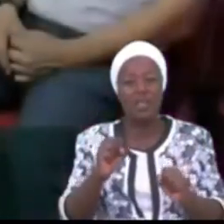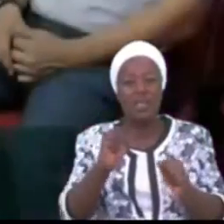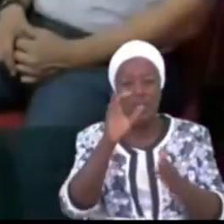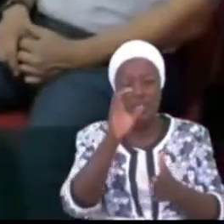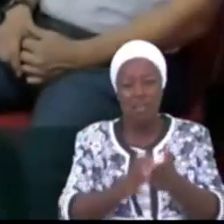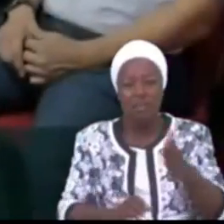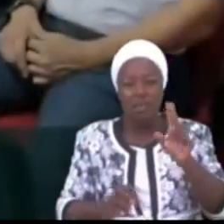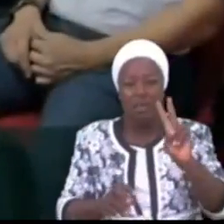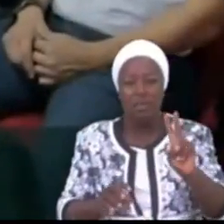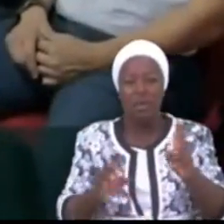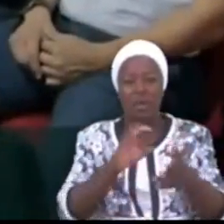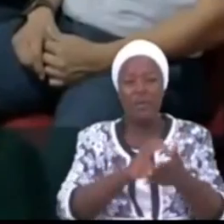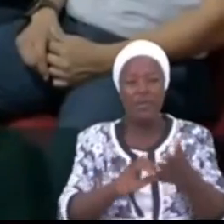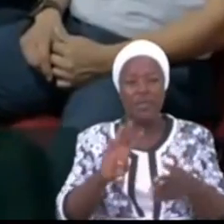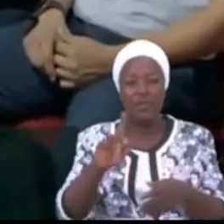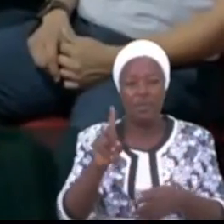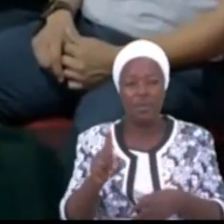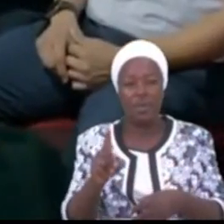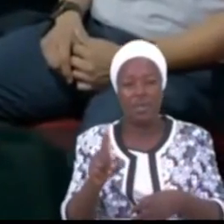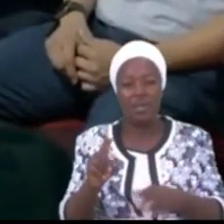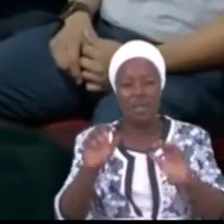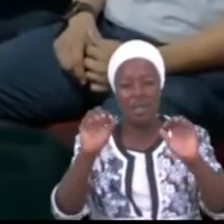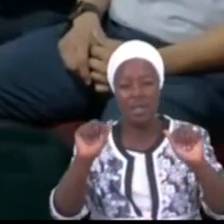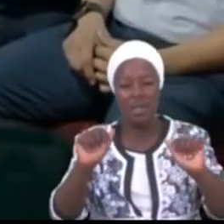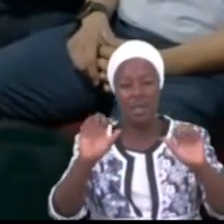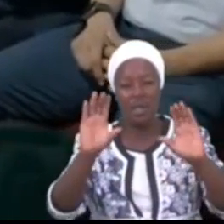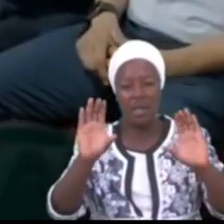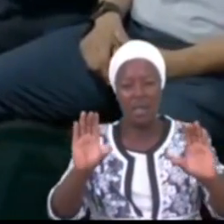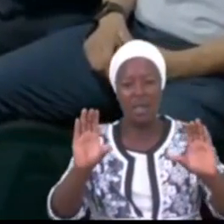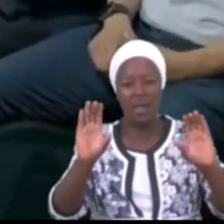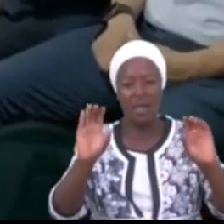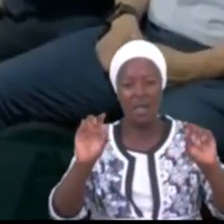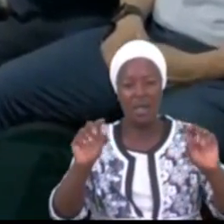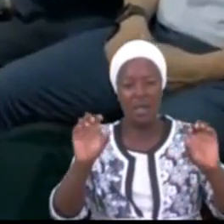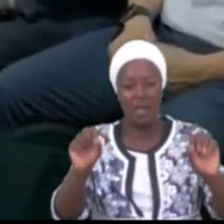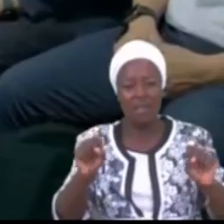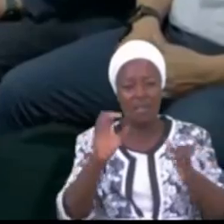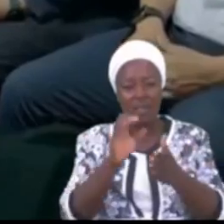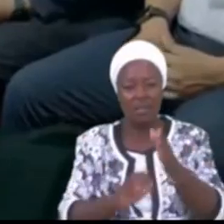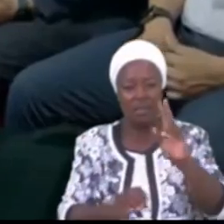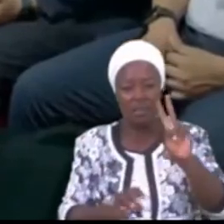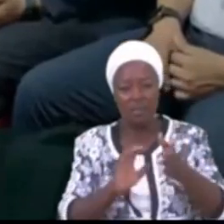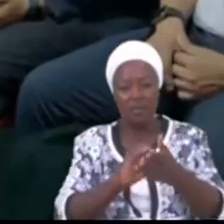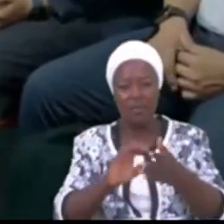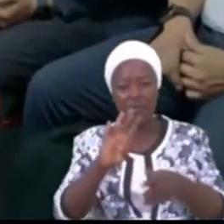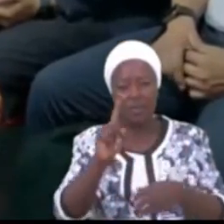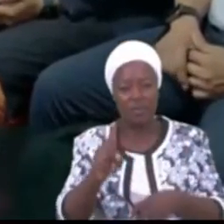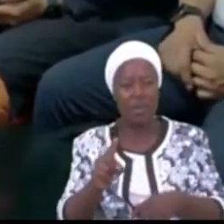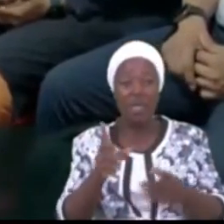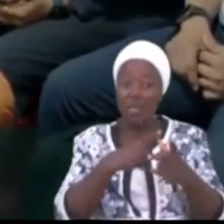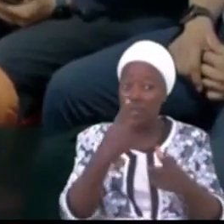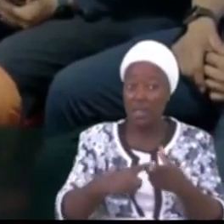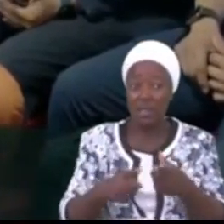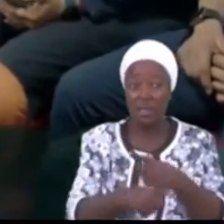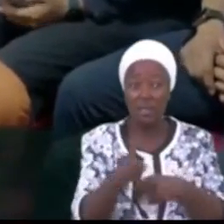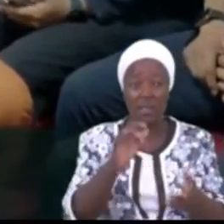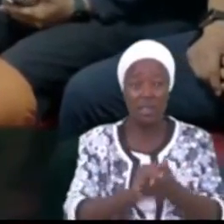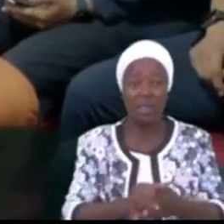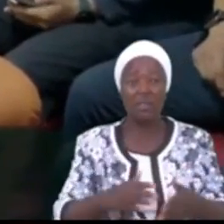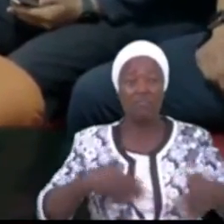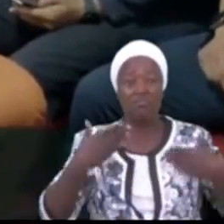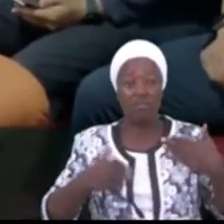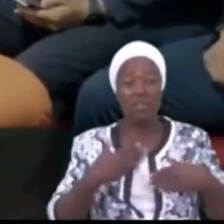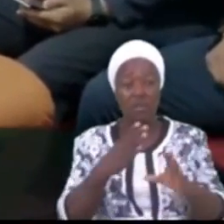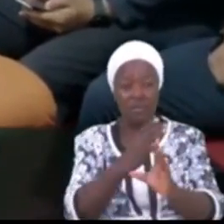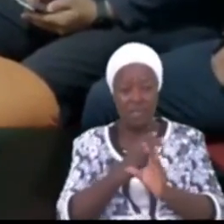reading from verse 41. Look at this. Then they that gladly received his